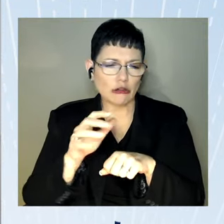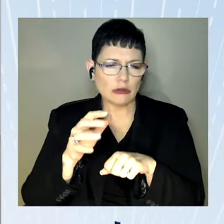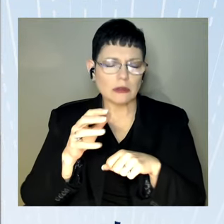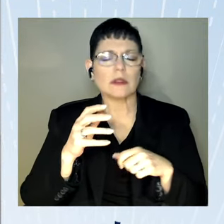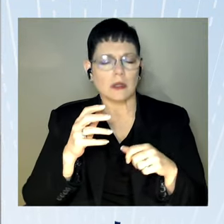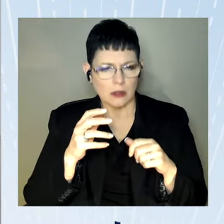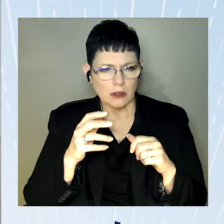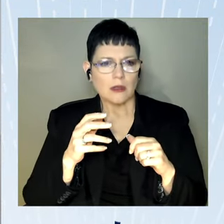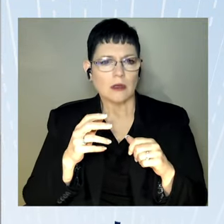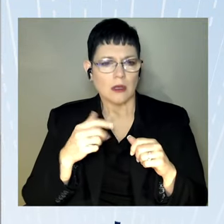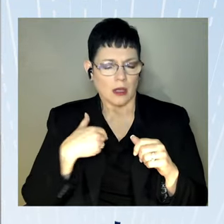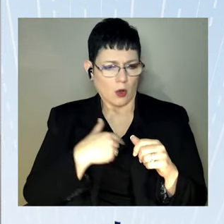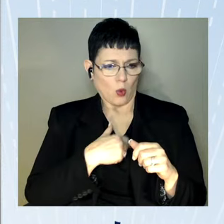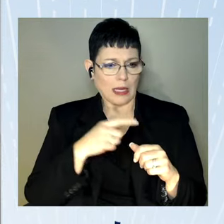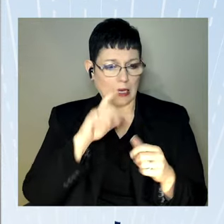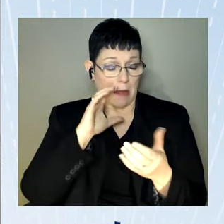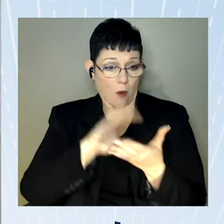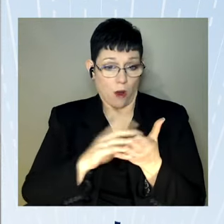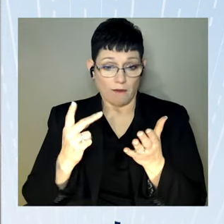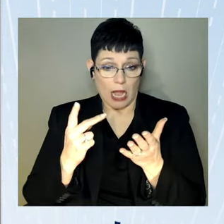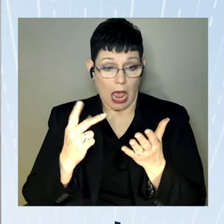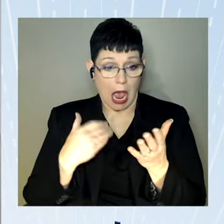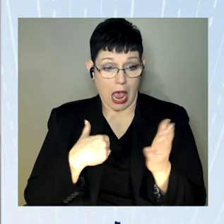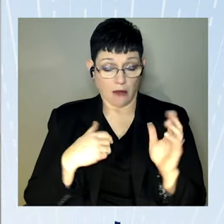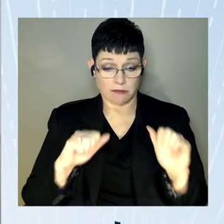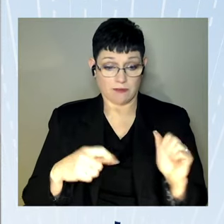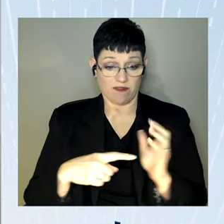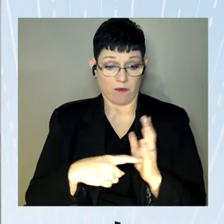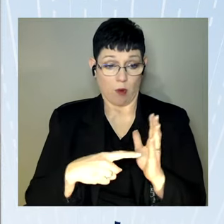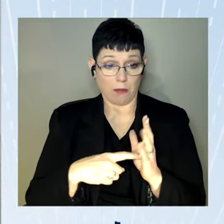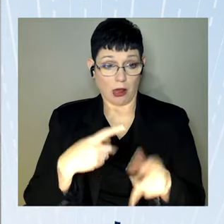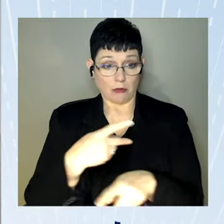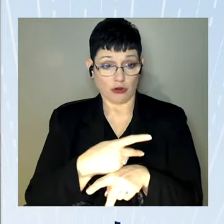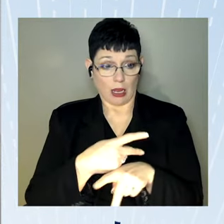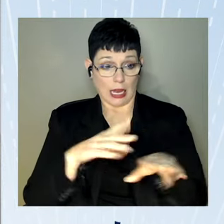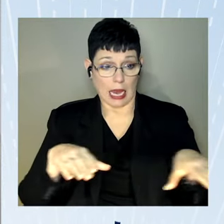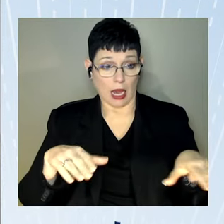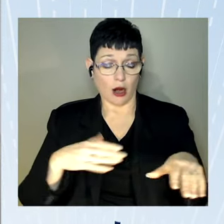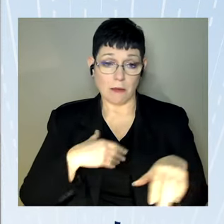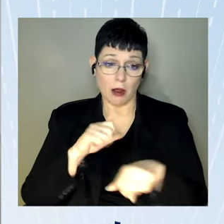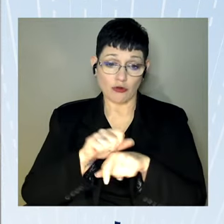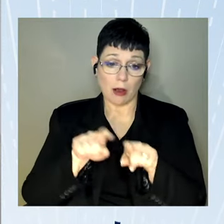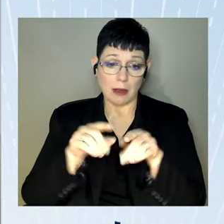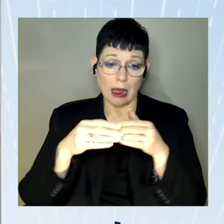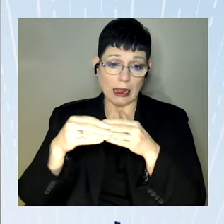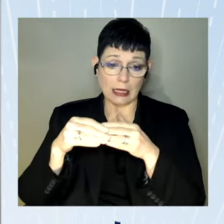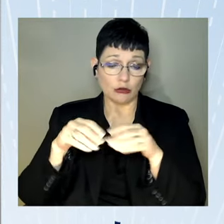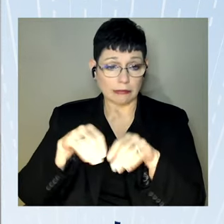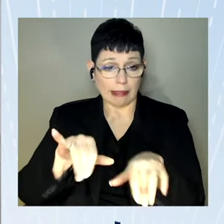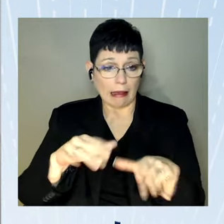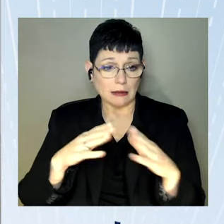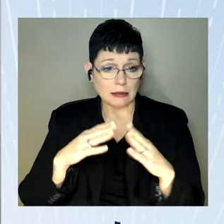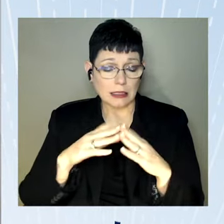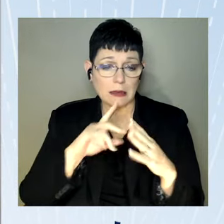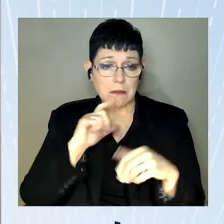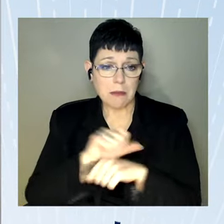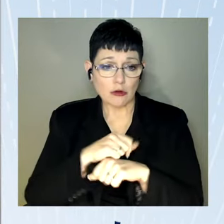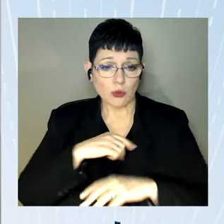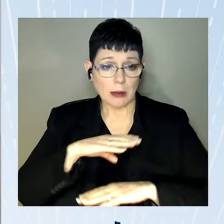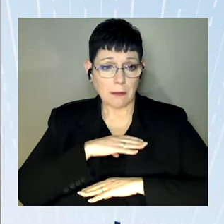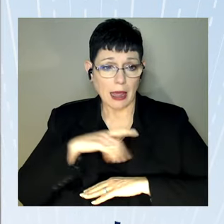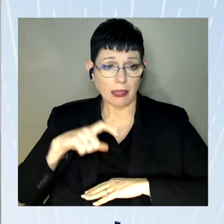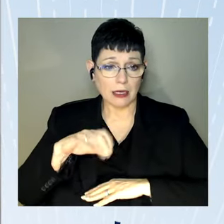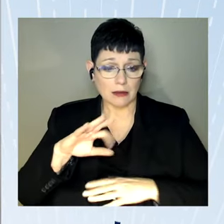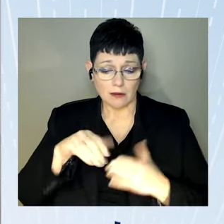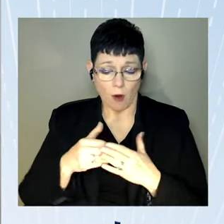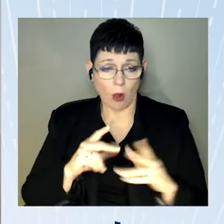affordable childcare, but also just my job as a leader of the city and trying to make sure we met the needs of each and every one of our